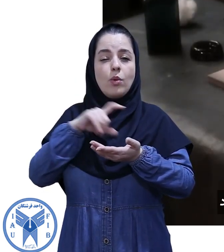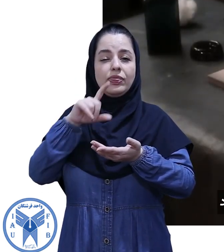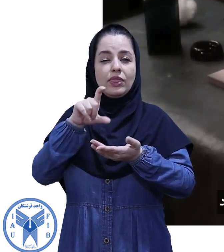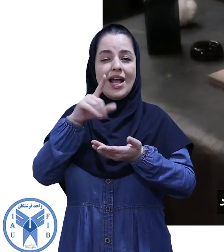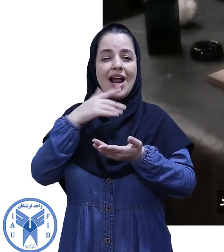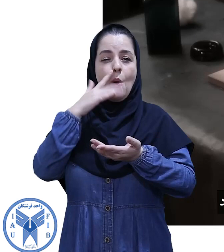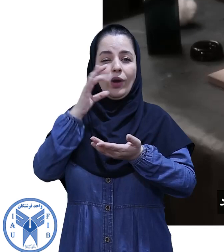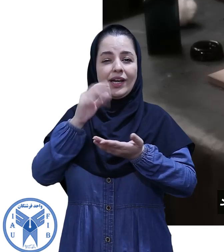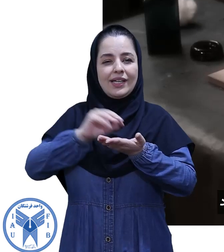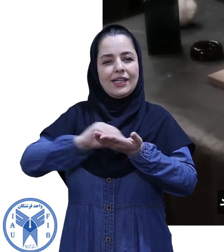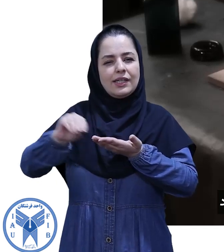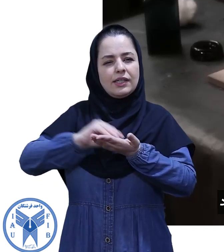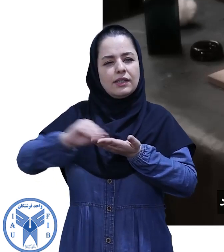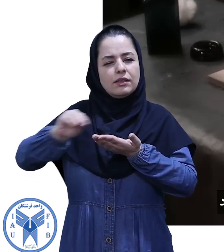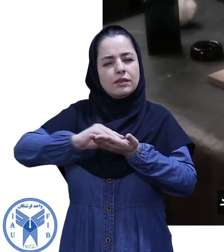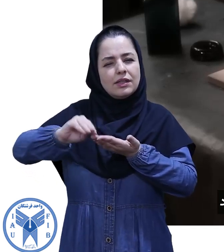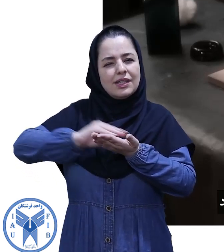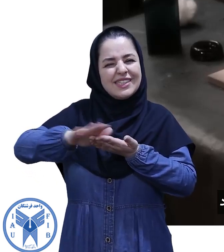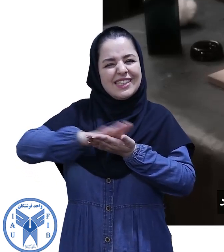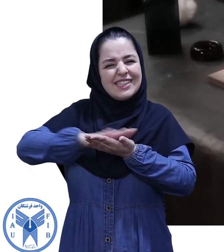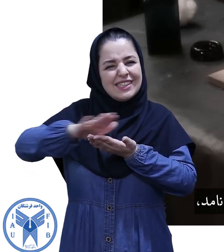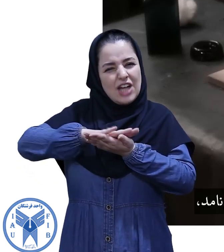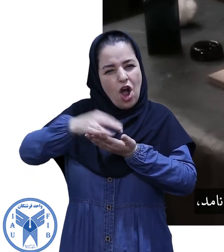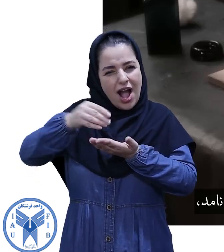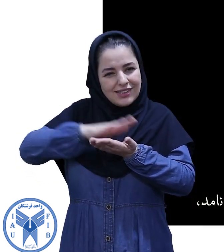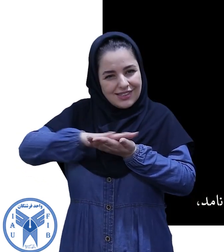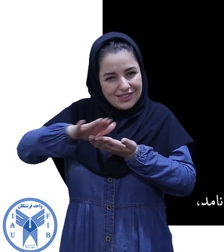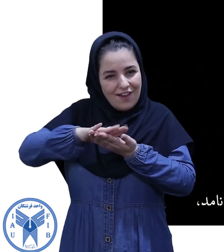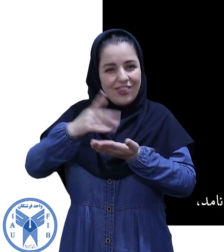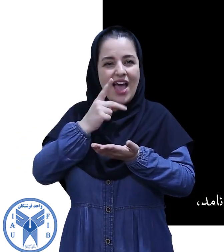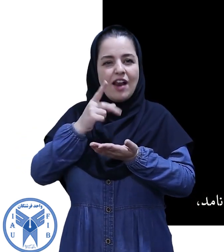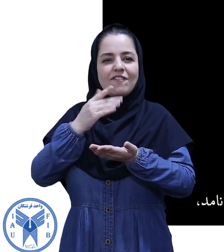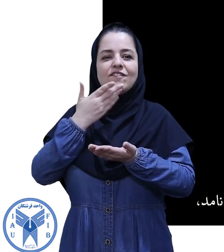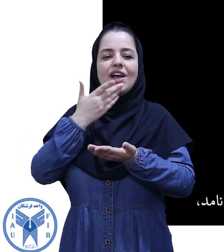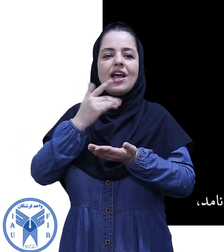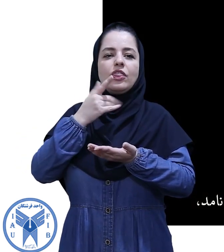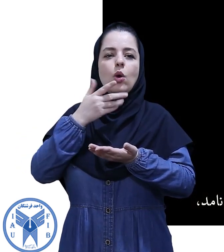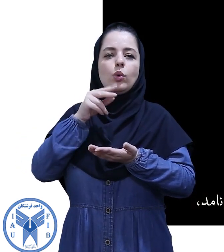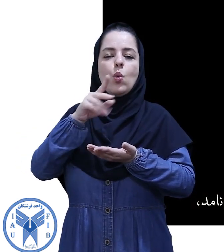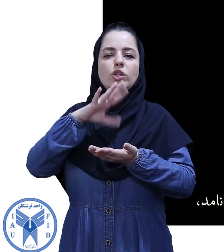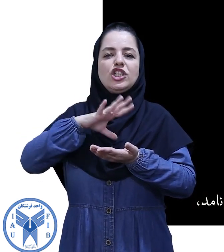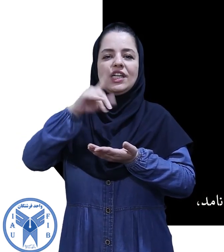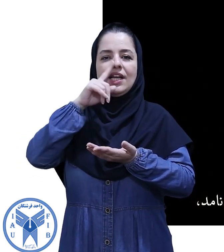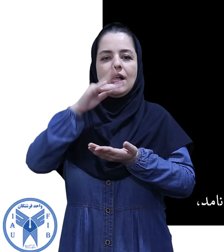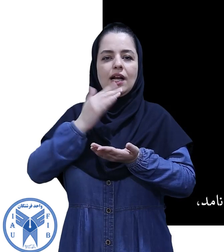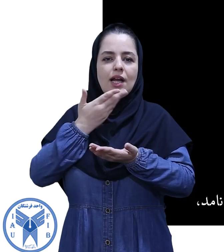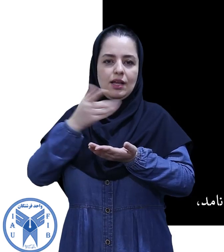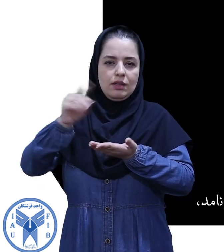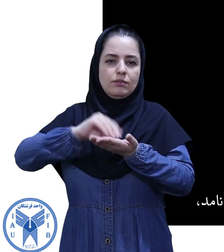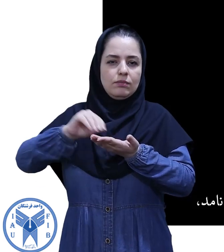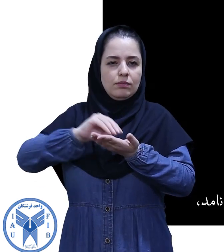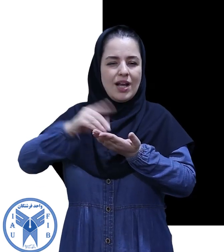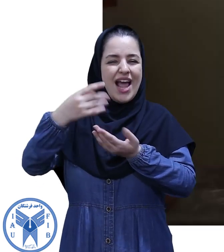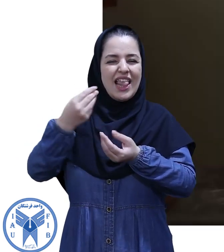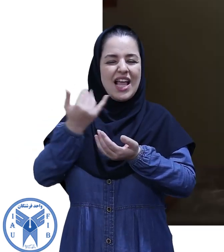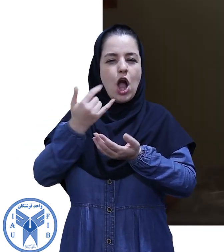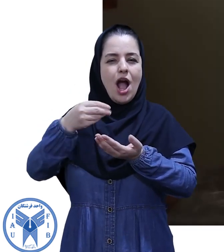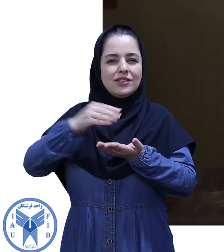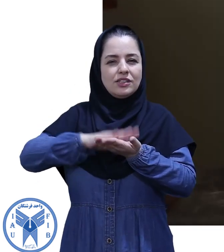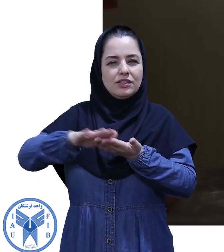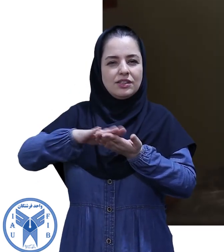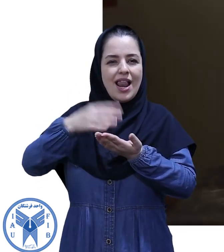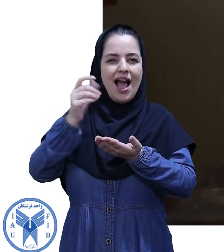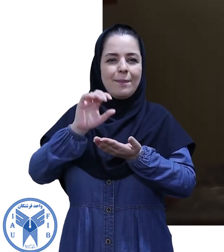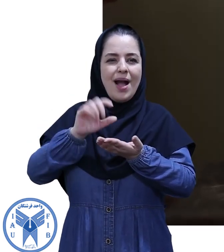is making images by using silver chloride in the production of making what he called photogenic drawings, which